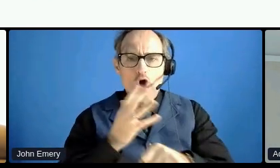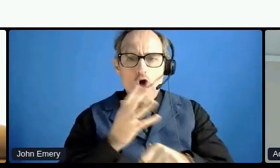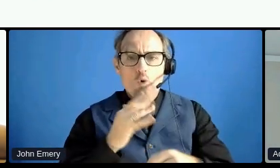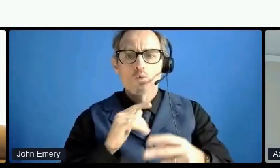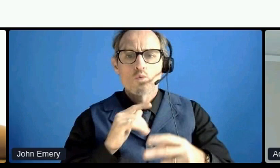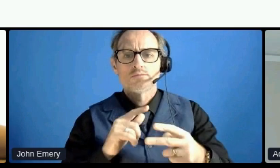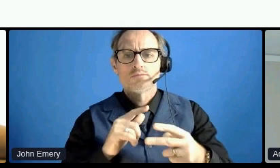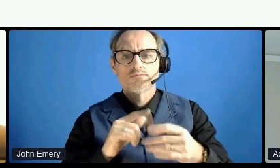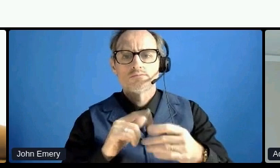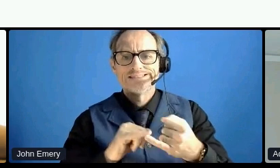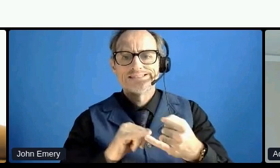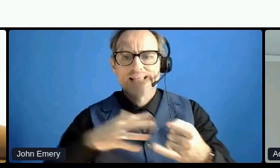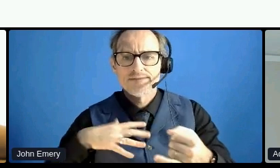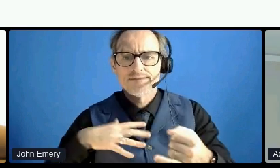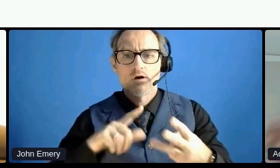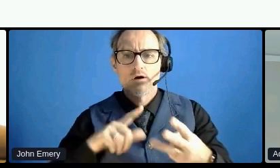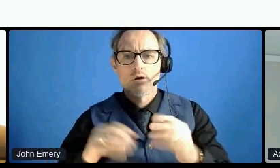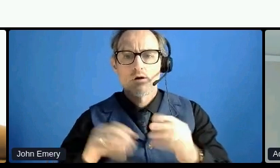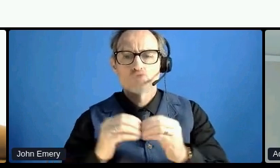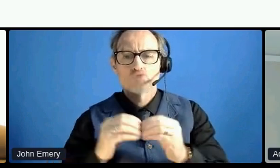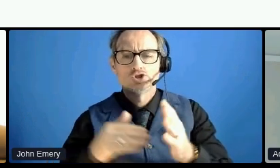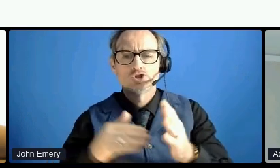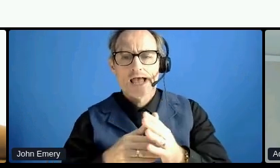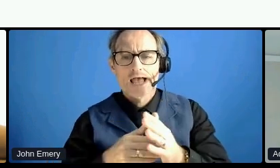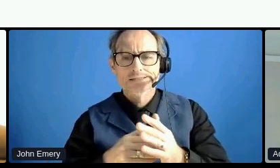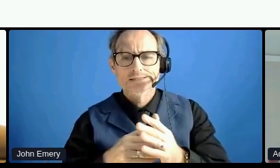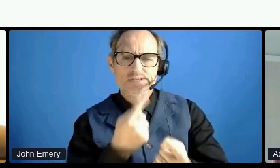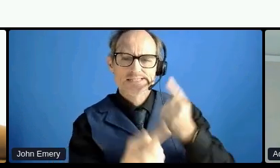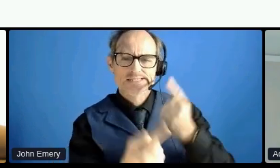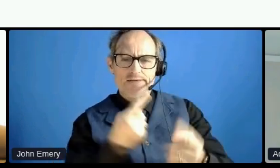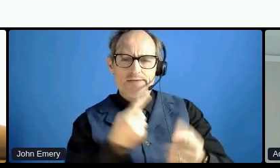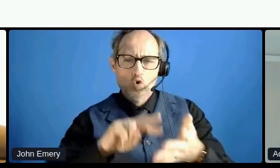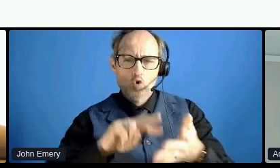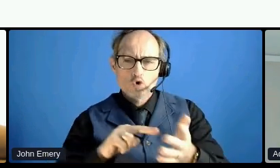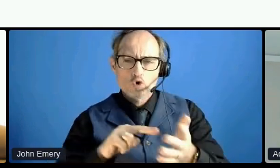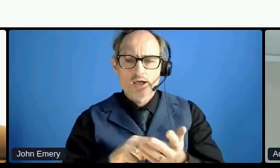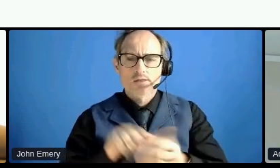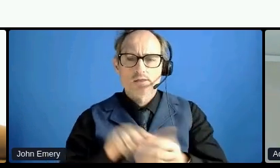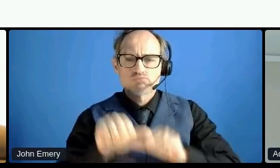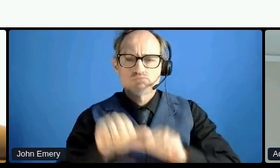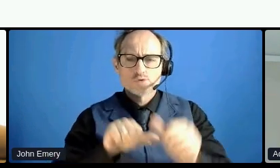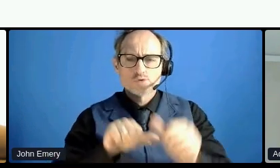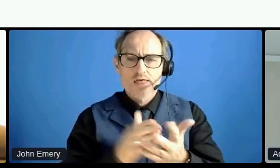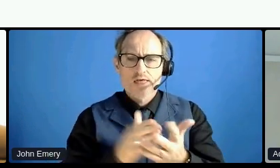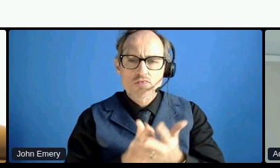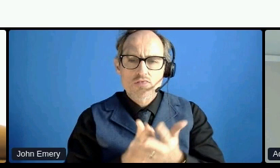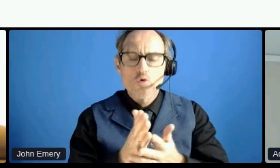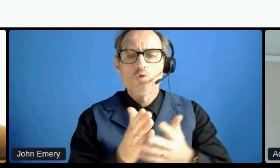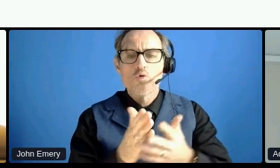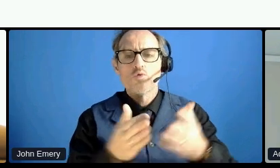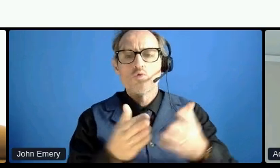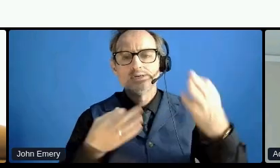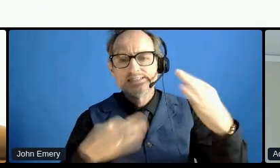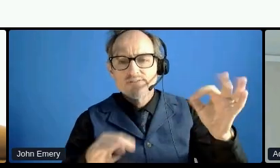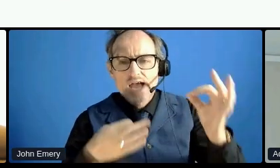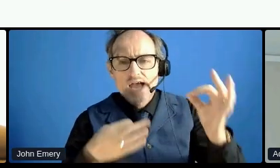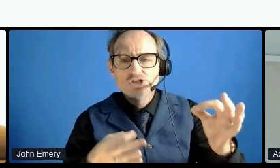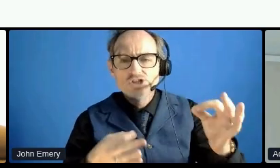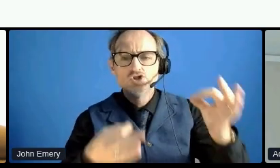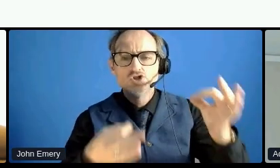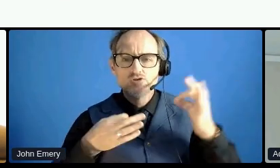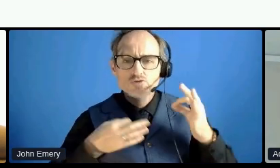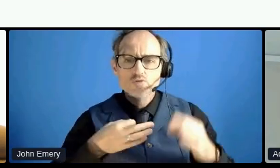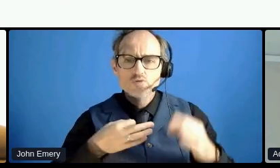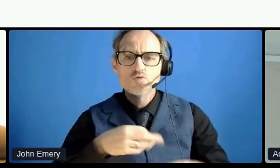kind of a fixed endpoint. You would go through the process, you get some level of certification or badge, and it was